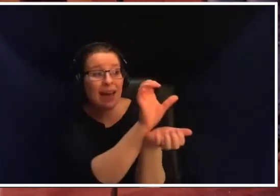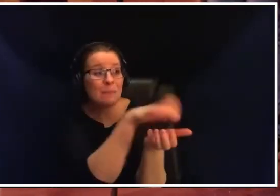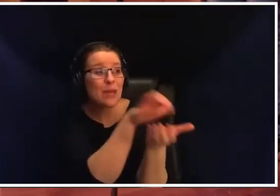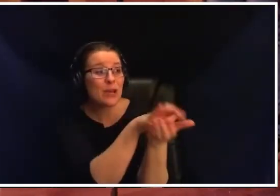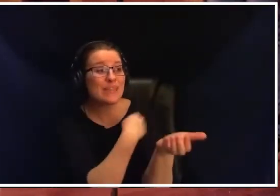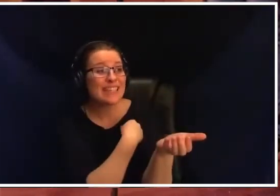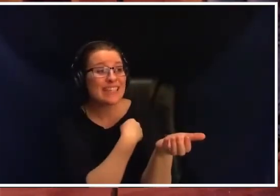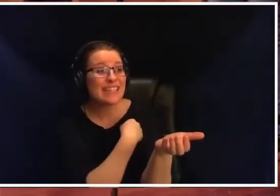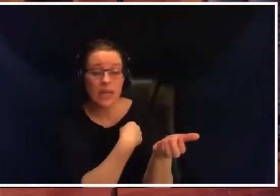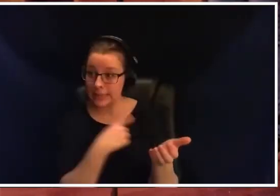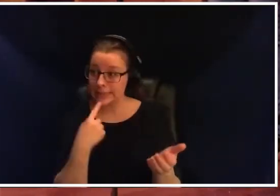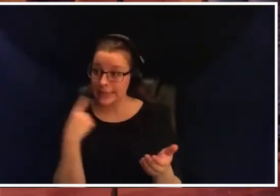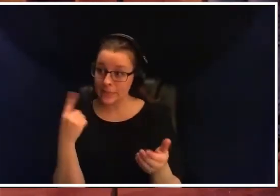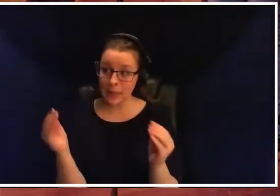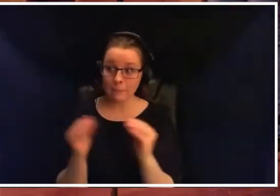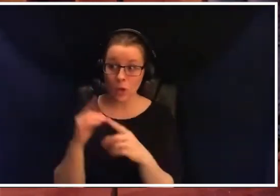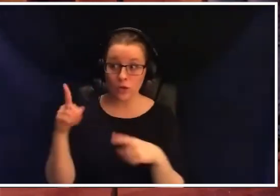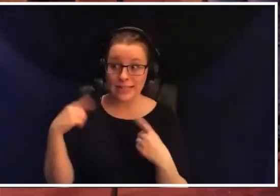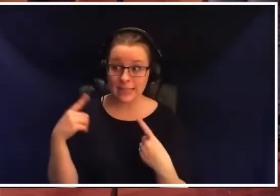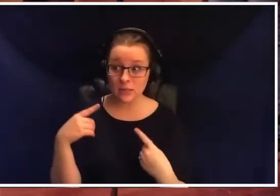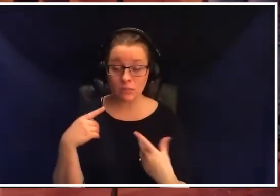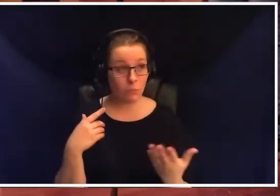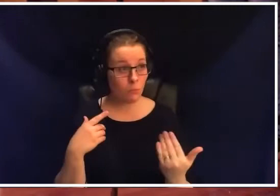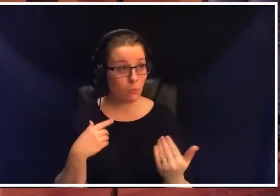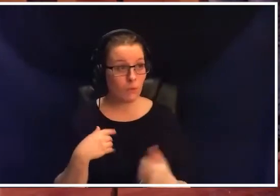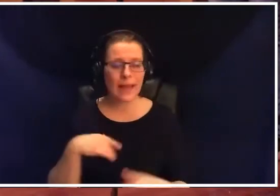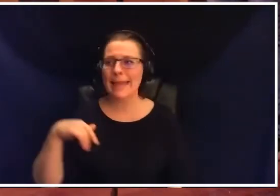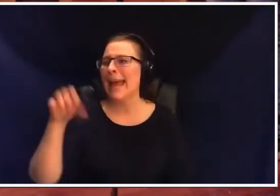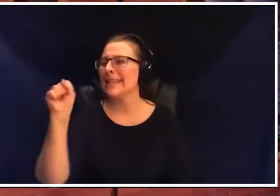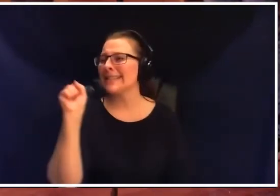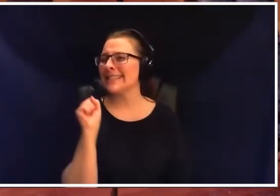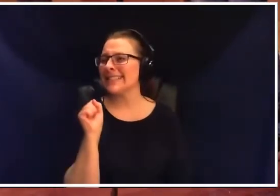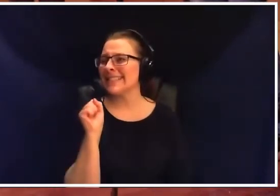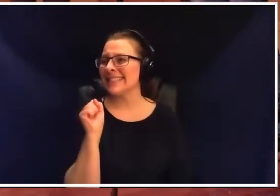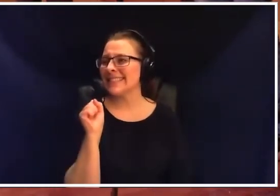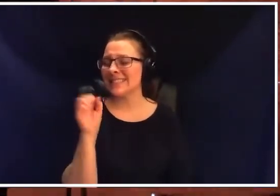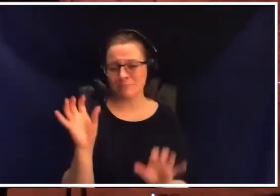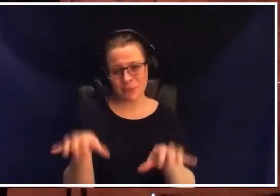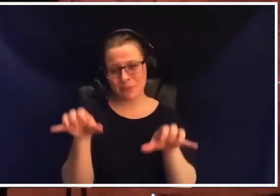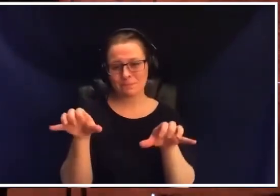Can I say something even crazier? Yes!